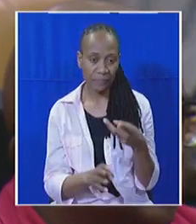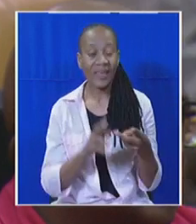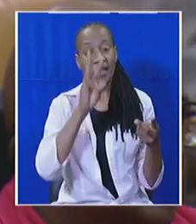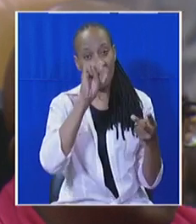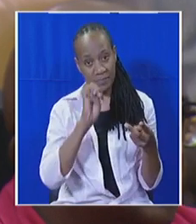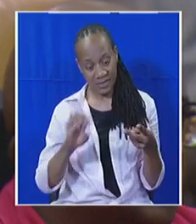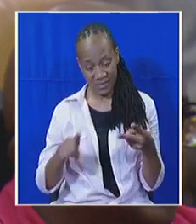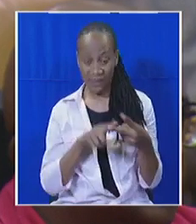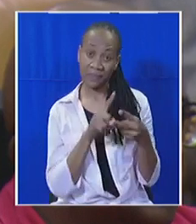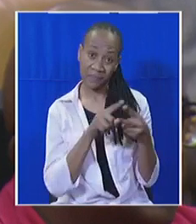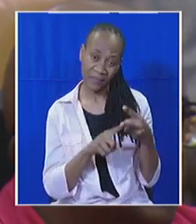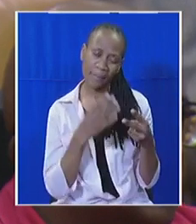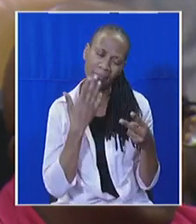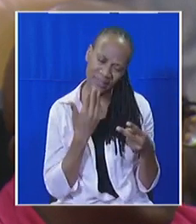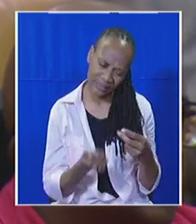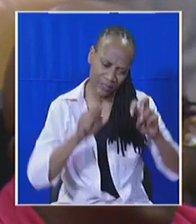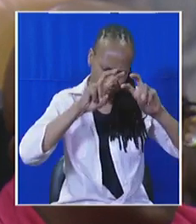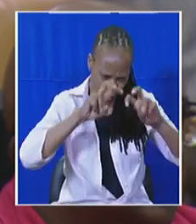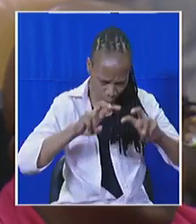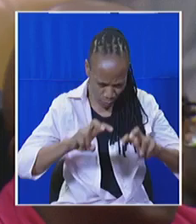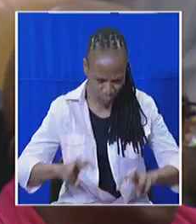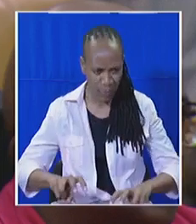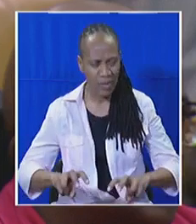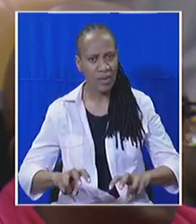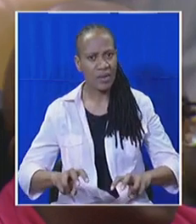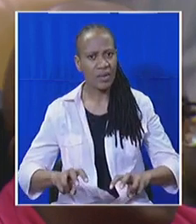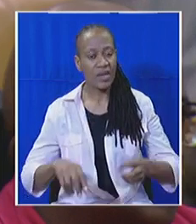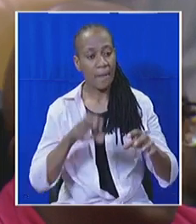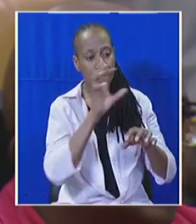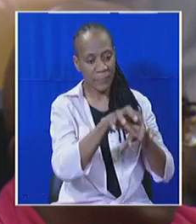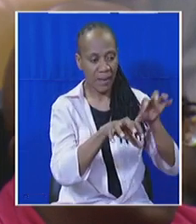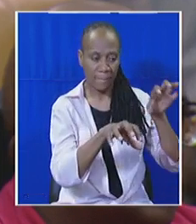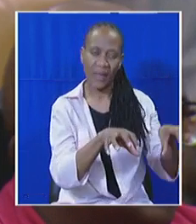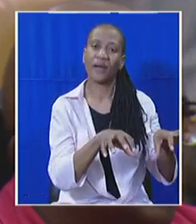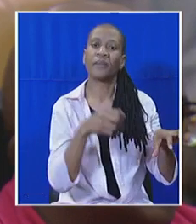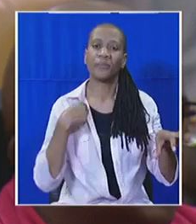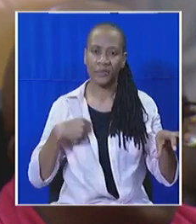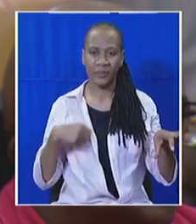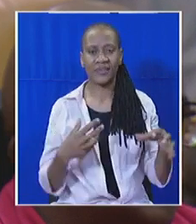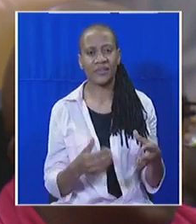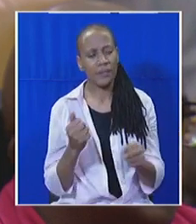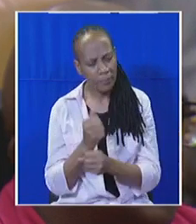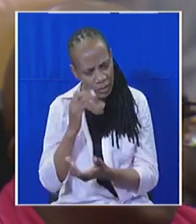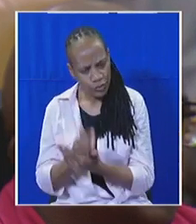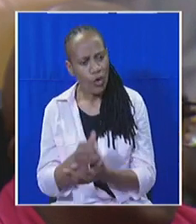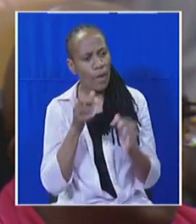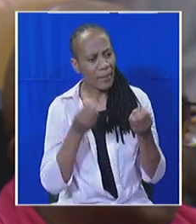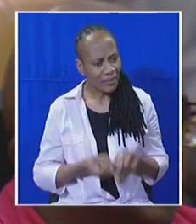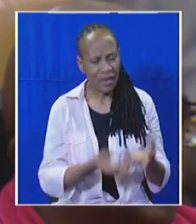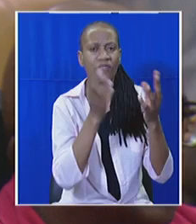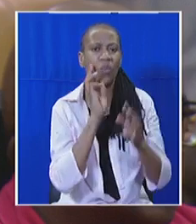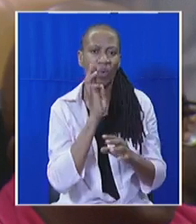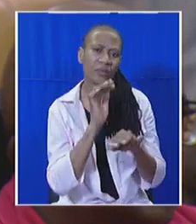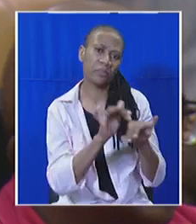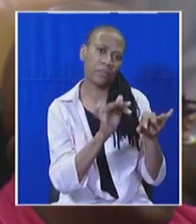Northern Cape to investigate this situation in Khaskhonyana and ensure that people in that area have water. We further